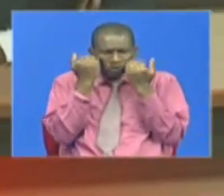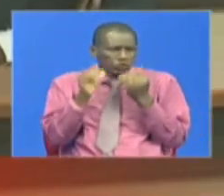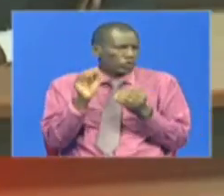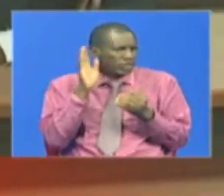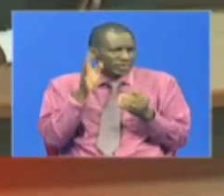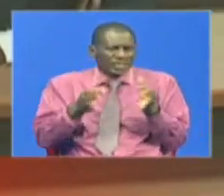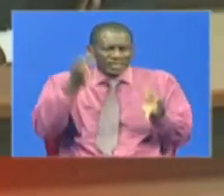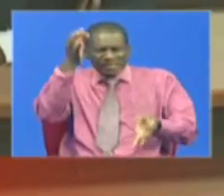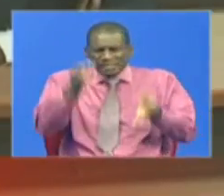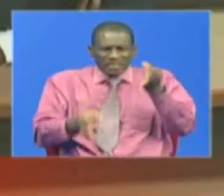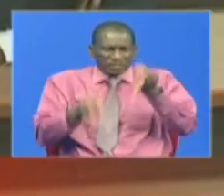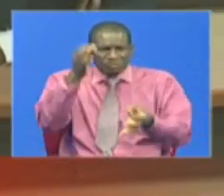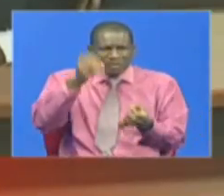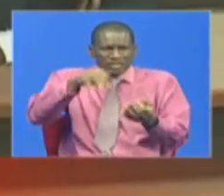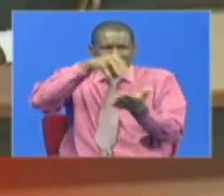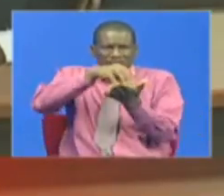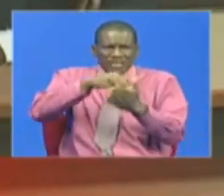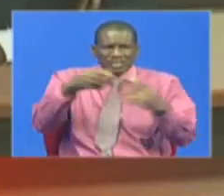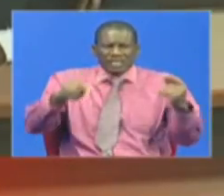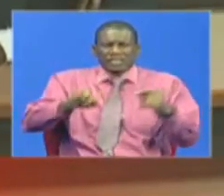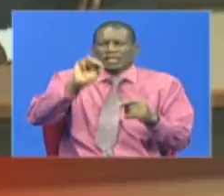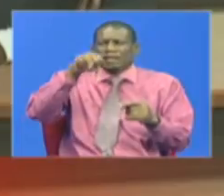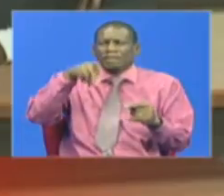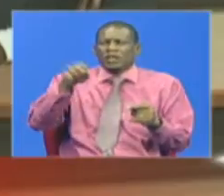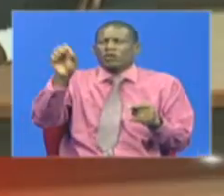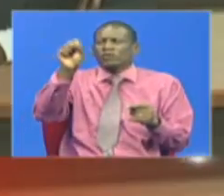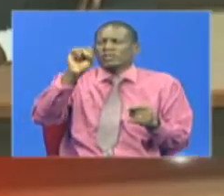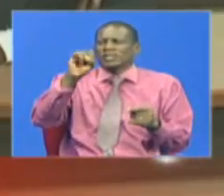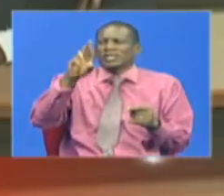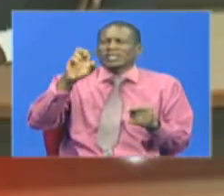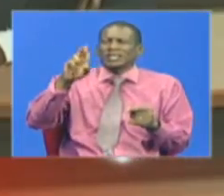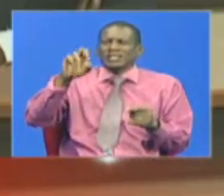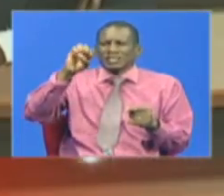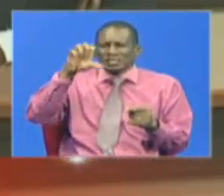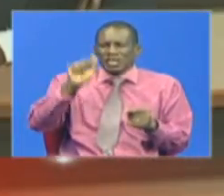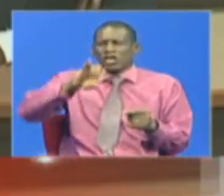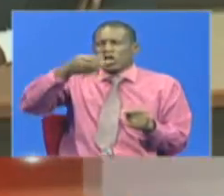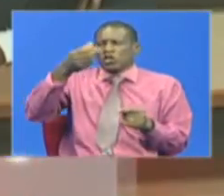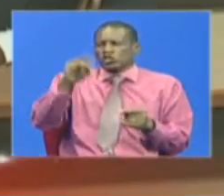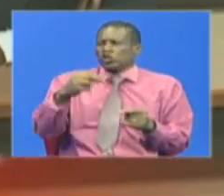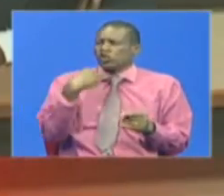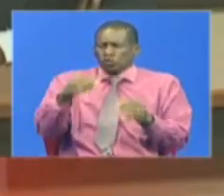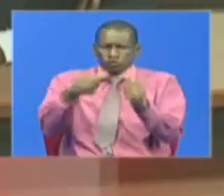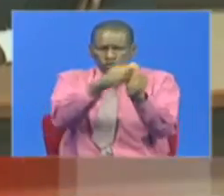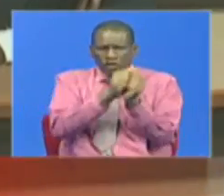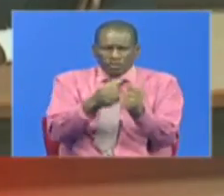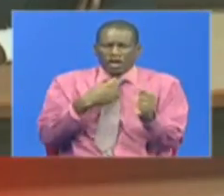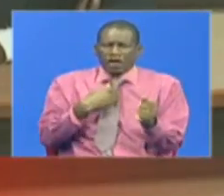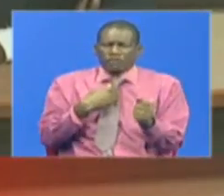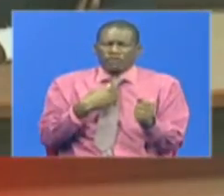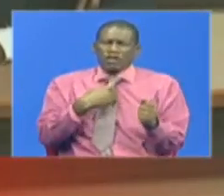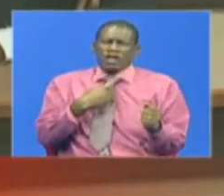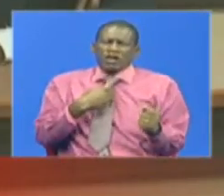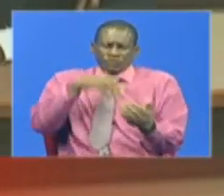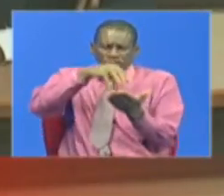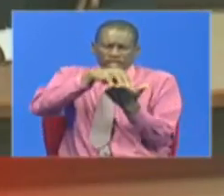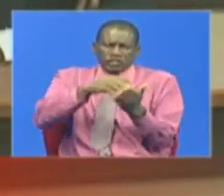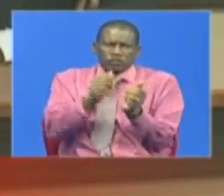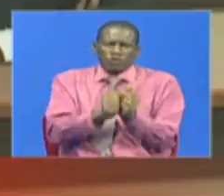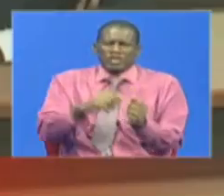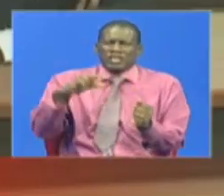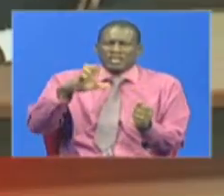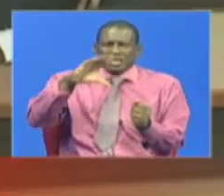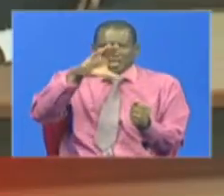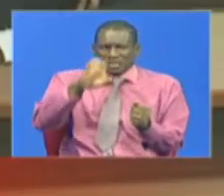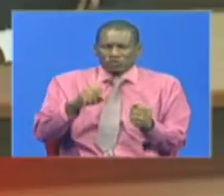hukumu katika kesi dhidi ya mbunge wa Sirisia John Waluke ambaye ameshtakiwa pamoja na Grace Wahungu ambaye ni mkurugenzi wa kampuni ya bidhaa ya Erad